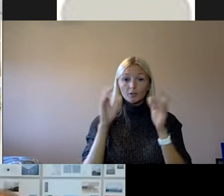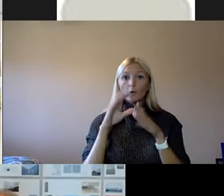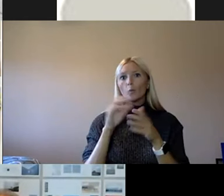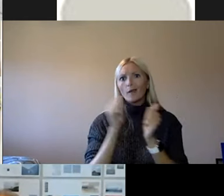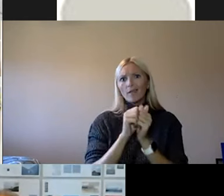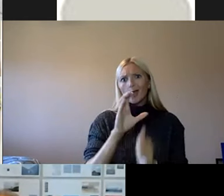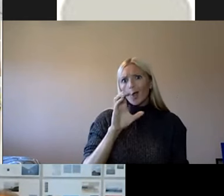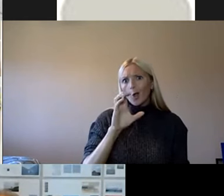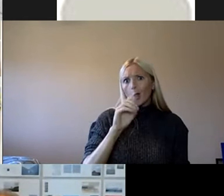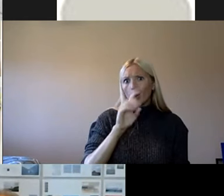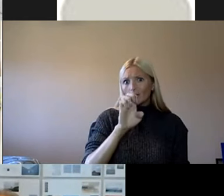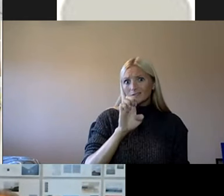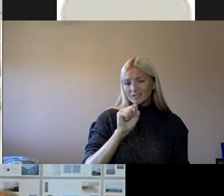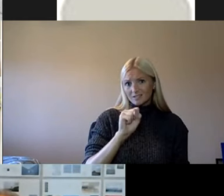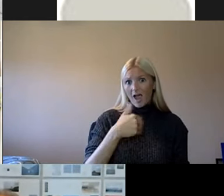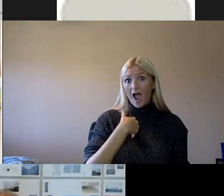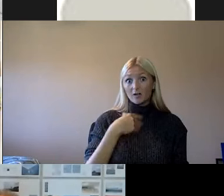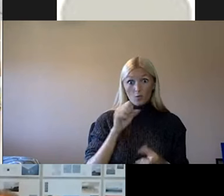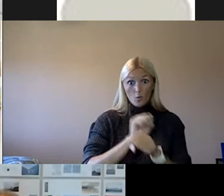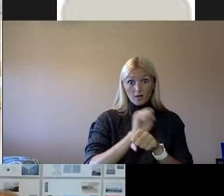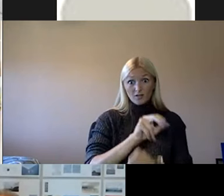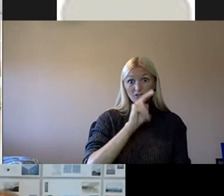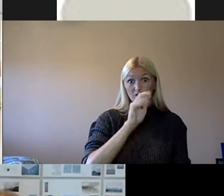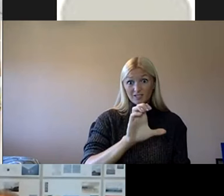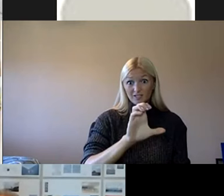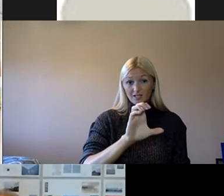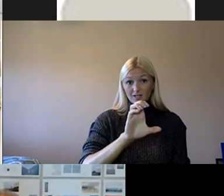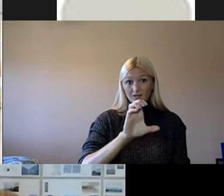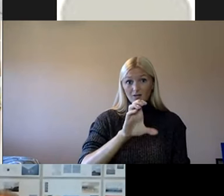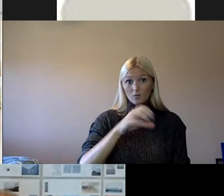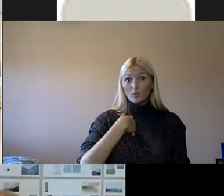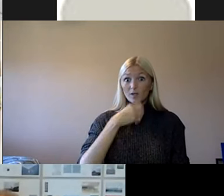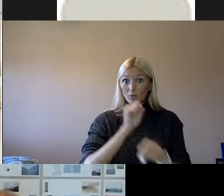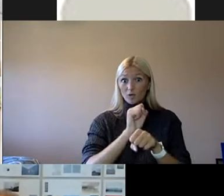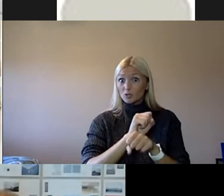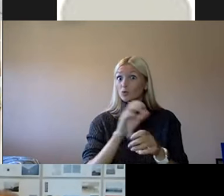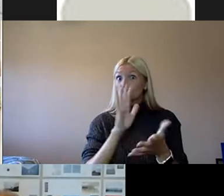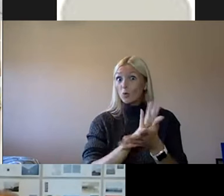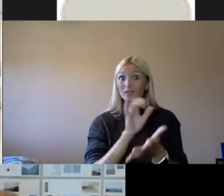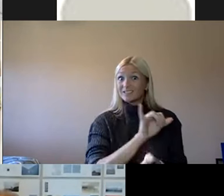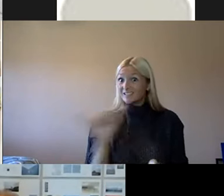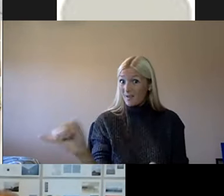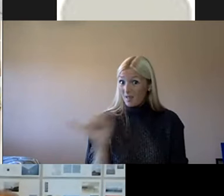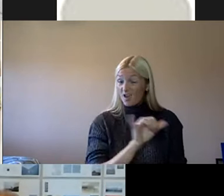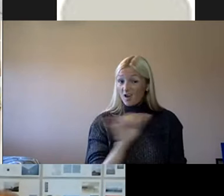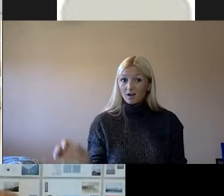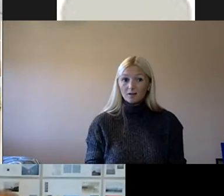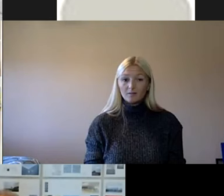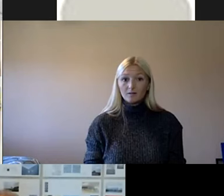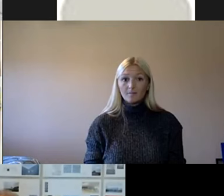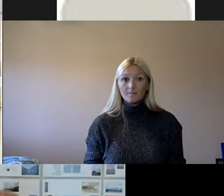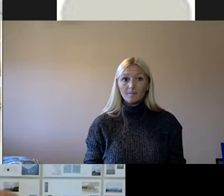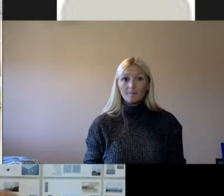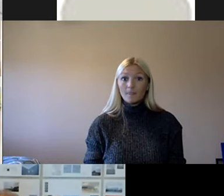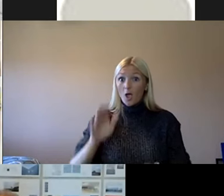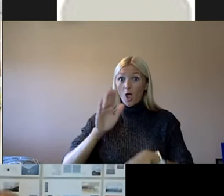requirements. I worked in New York City, and we actually did a school similar to what I'm talking about in a high-rise building in Broad Street,